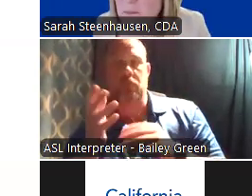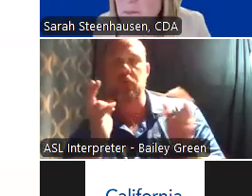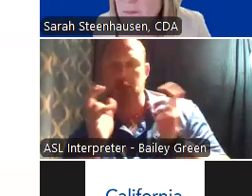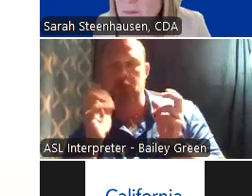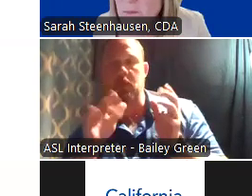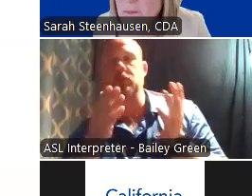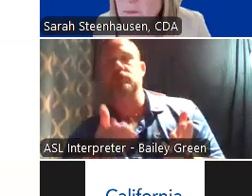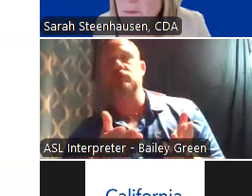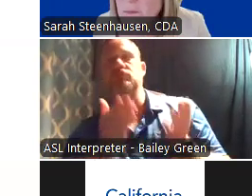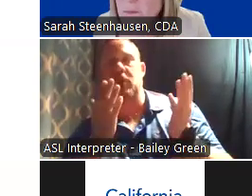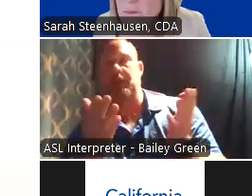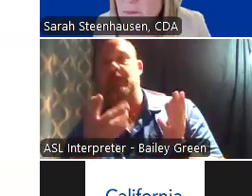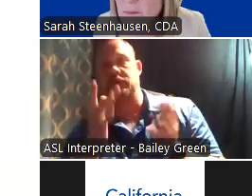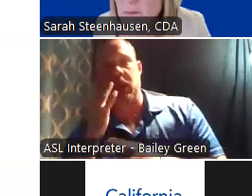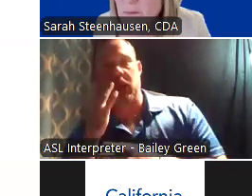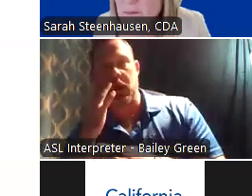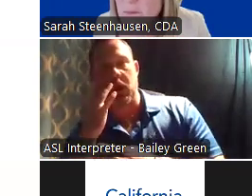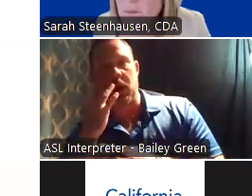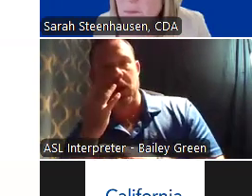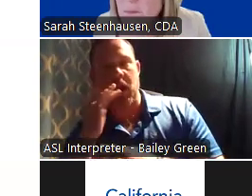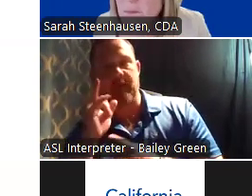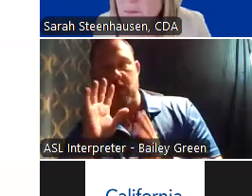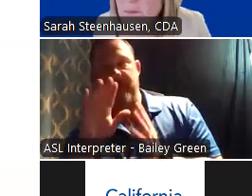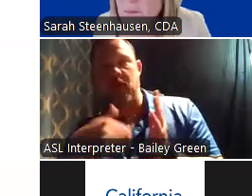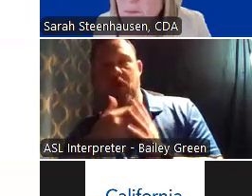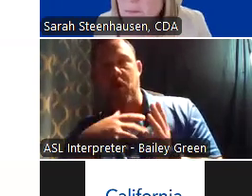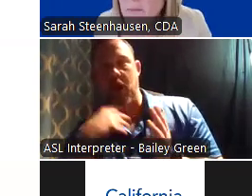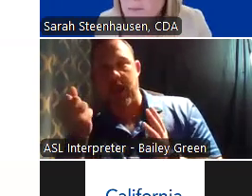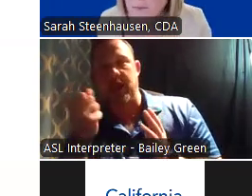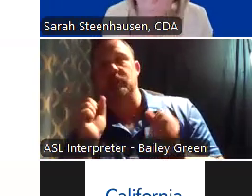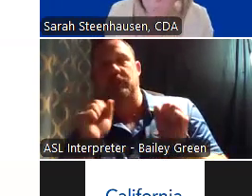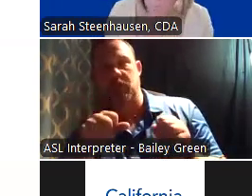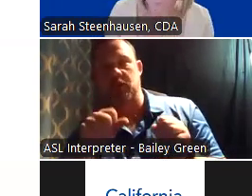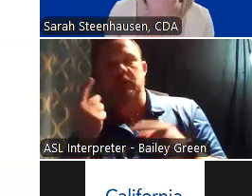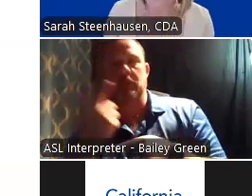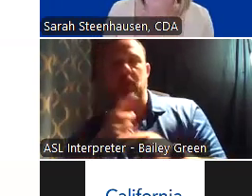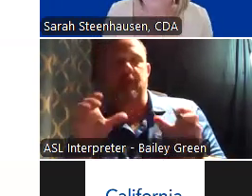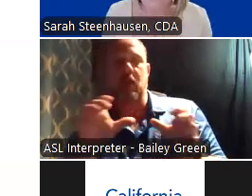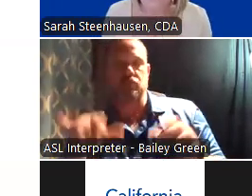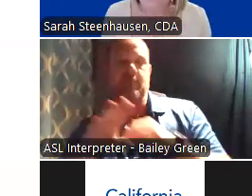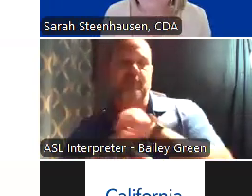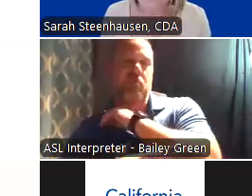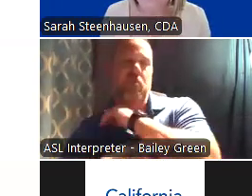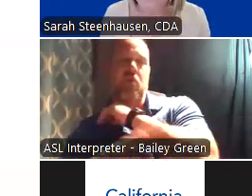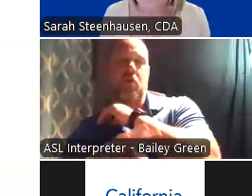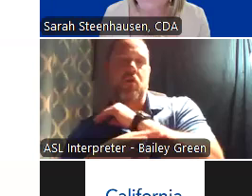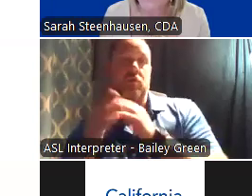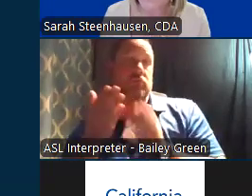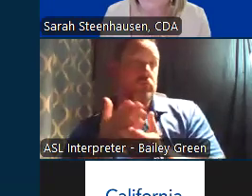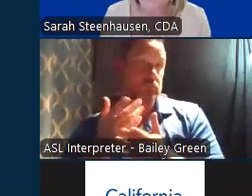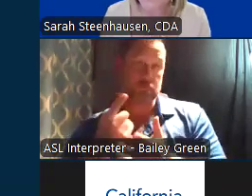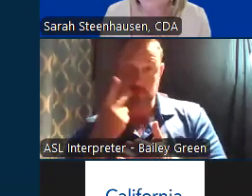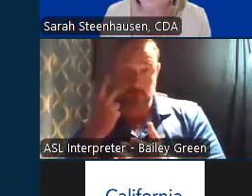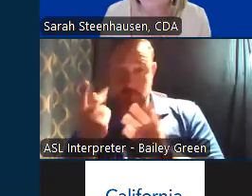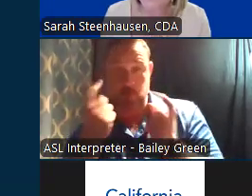those recommendations at the California for All Ages and Abilities Day of Action this fall. I'll pause to see if there's any